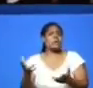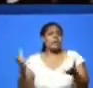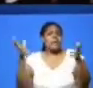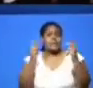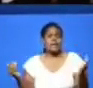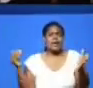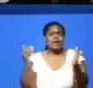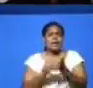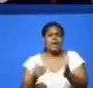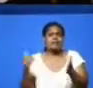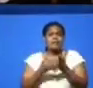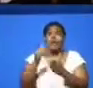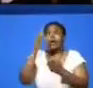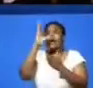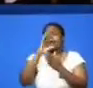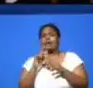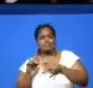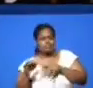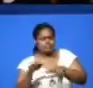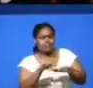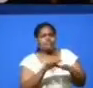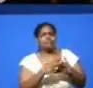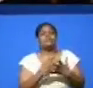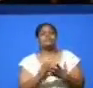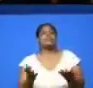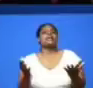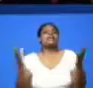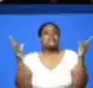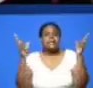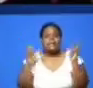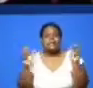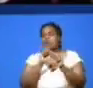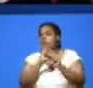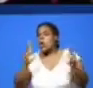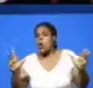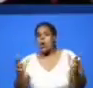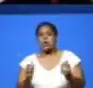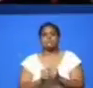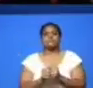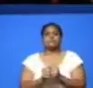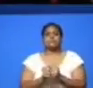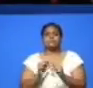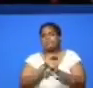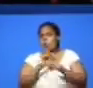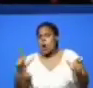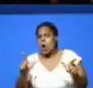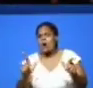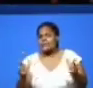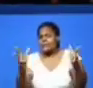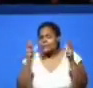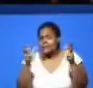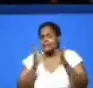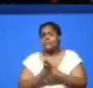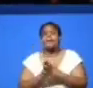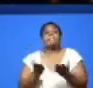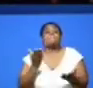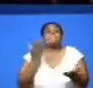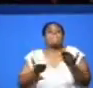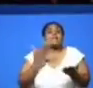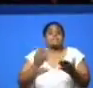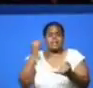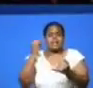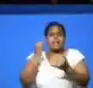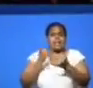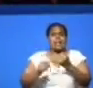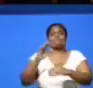But hear me, somebody. Hear me, Gen Zers. Hear me, Gen Xers. Hear me, sir. This may be God's last warning message to